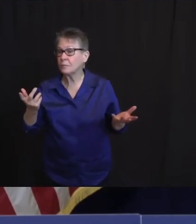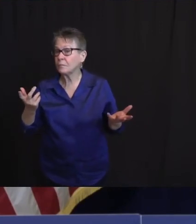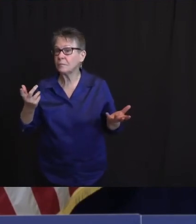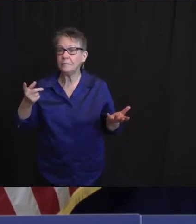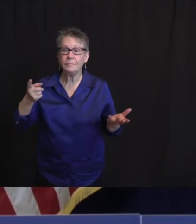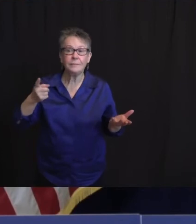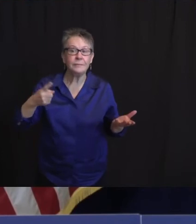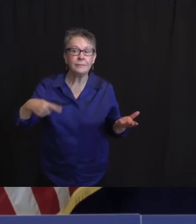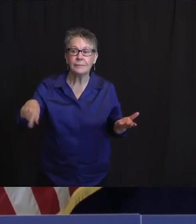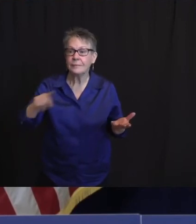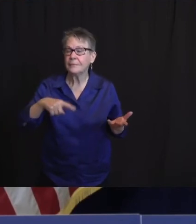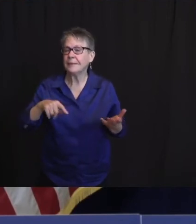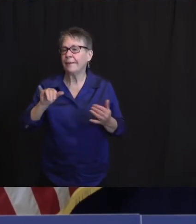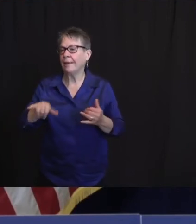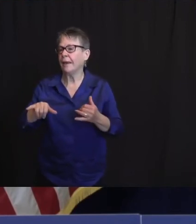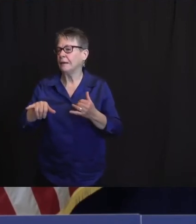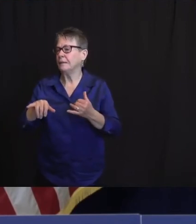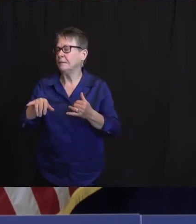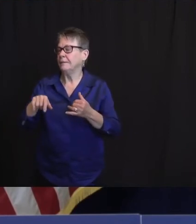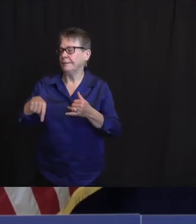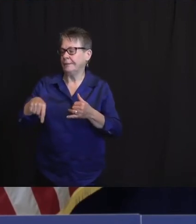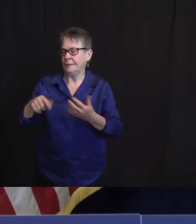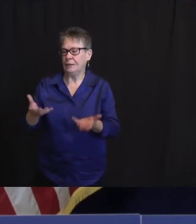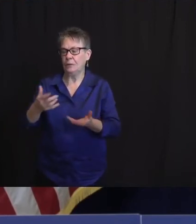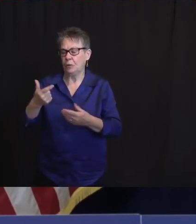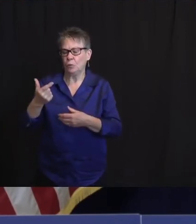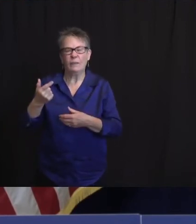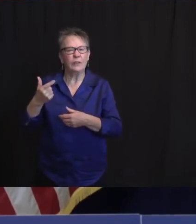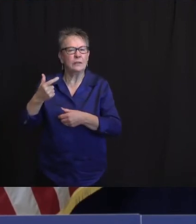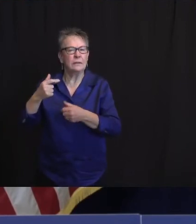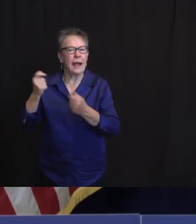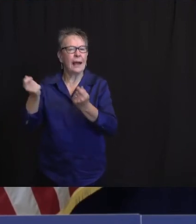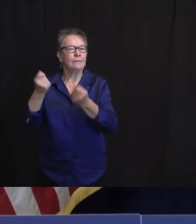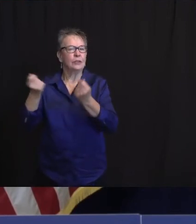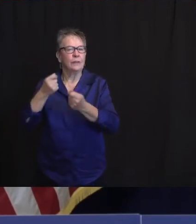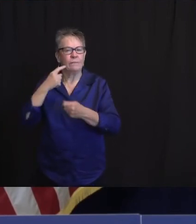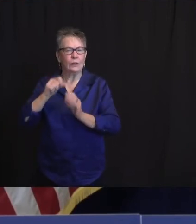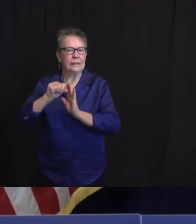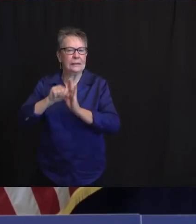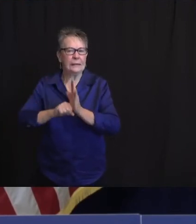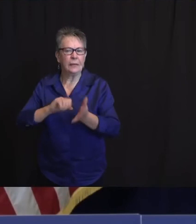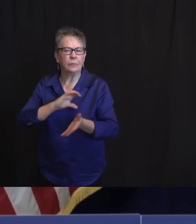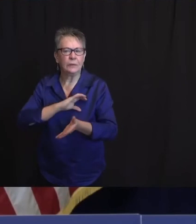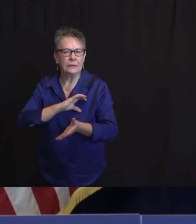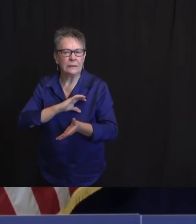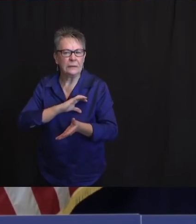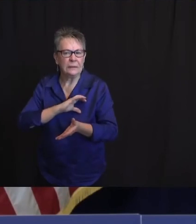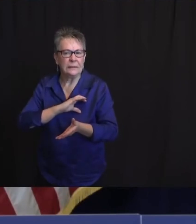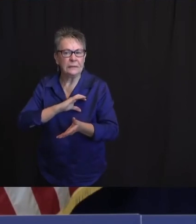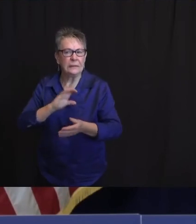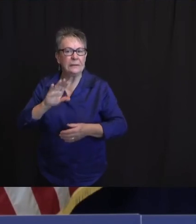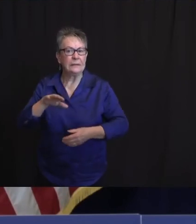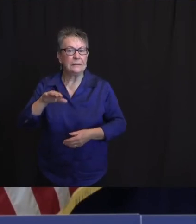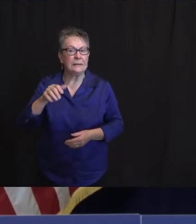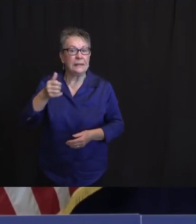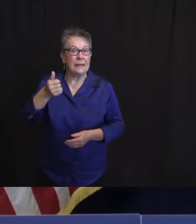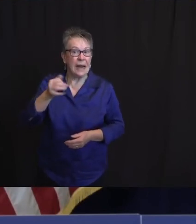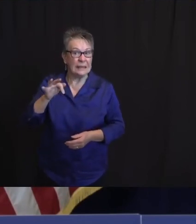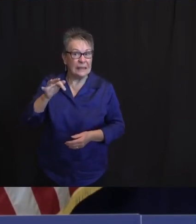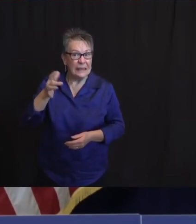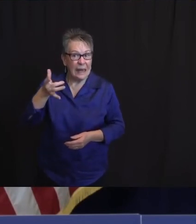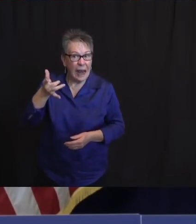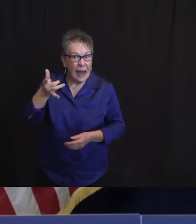unfortunately didn't leave us a playbook on the Spanish flu, because that was in 1918, but the men and women of the state police are